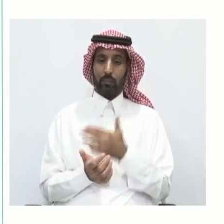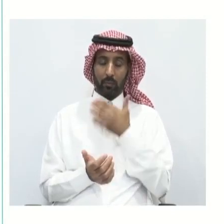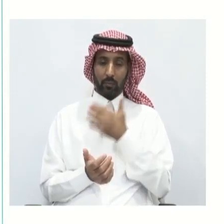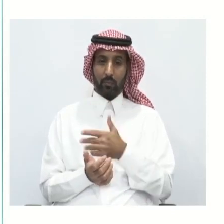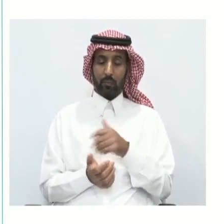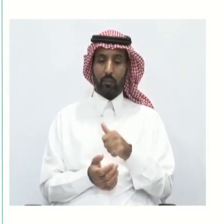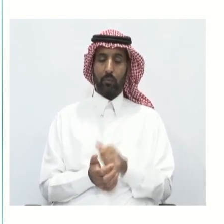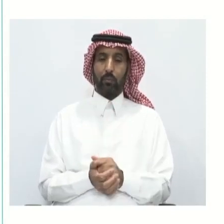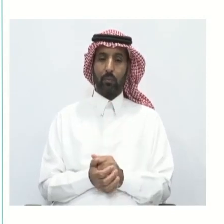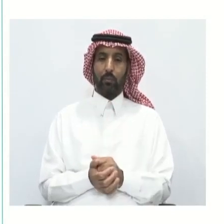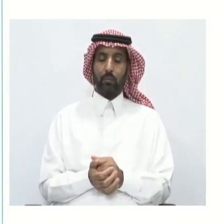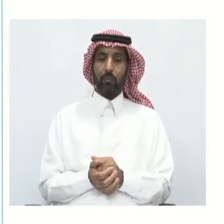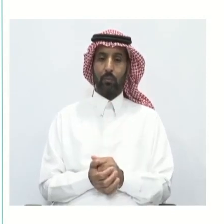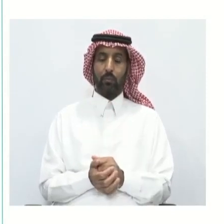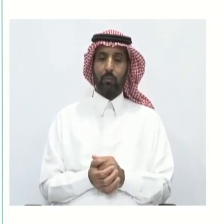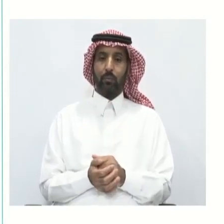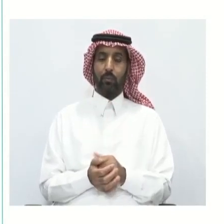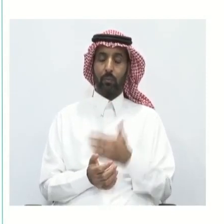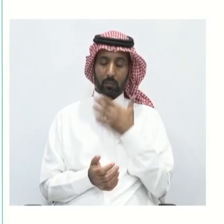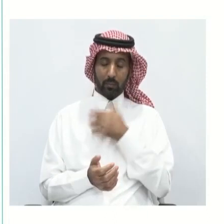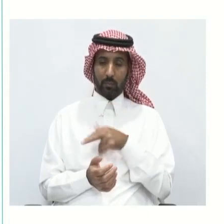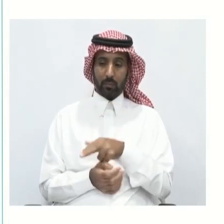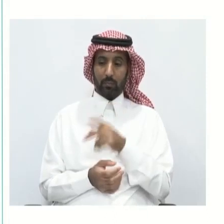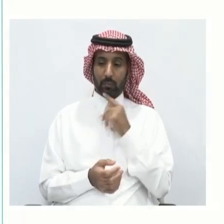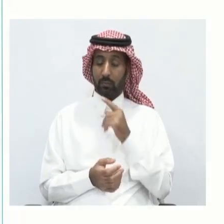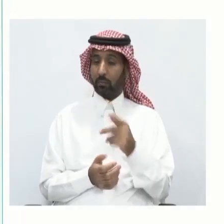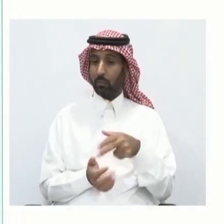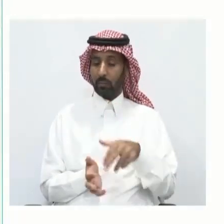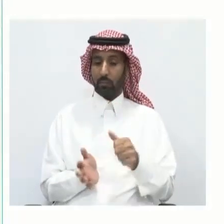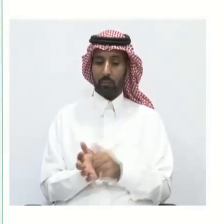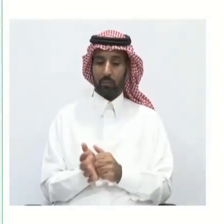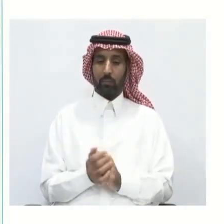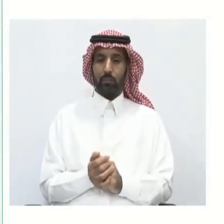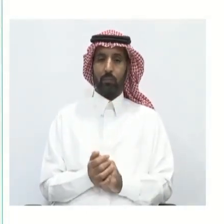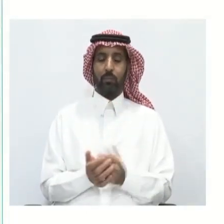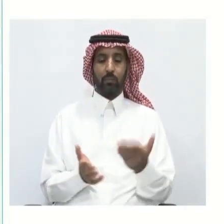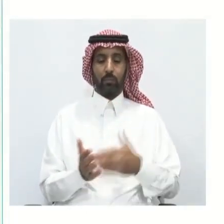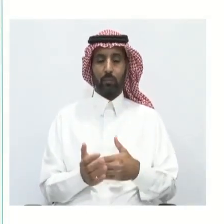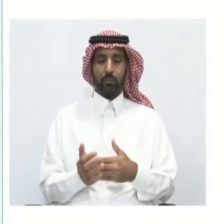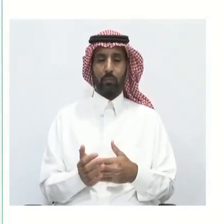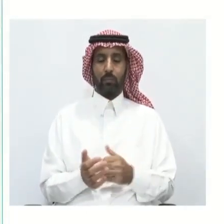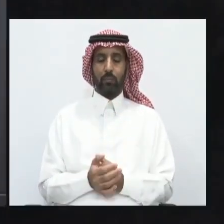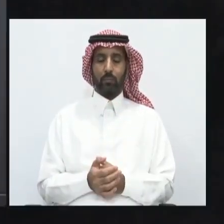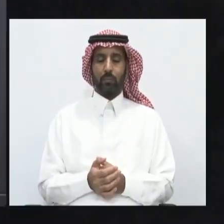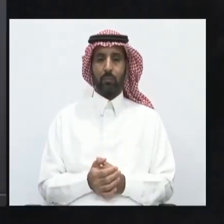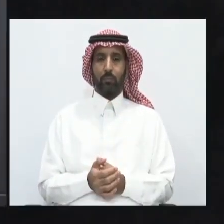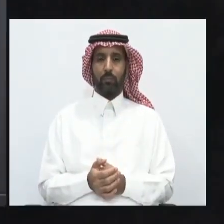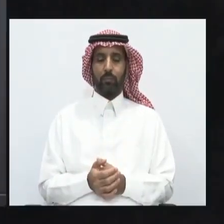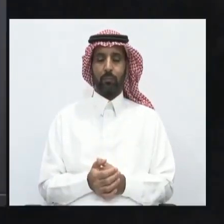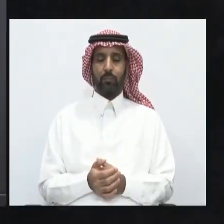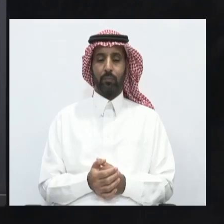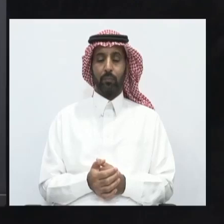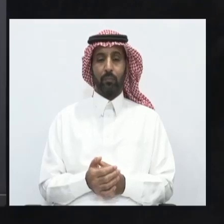you can remove it. You can omit it or you can leave it just like I did. And with that, we reached the end of this